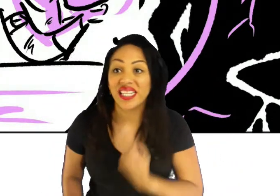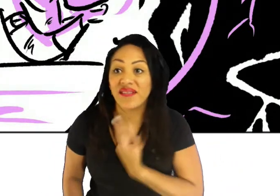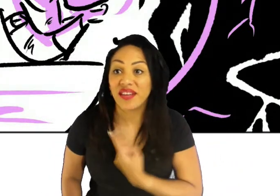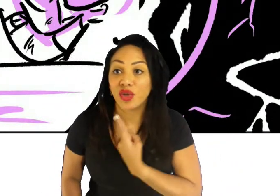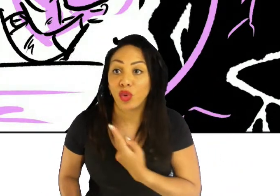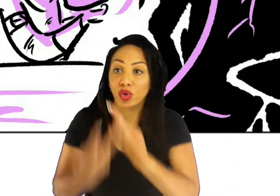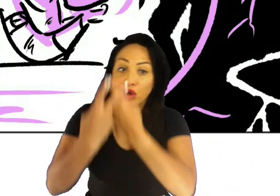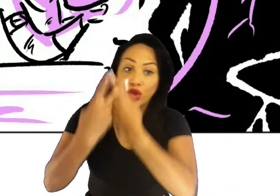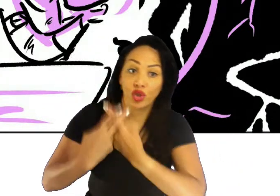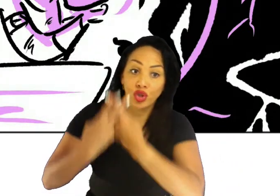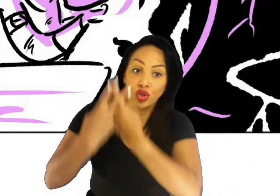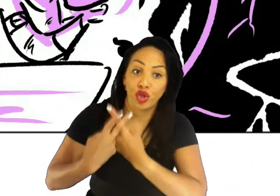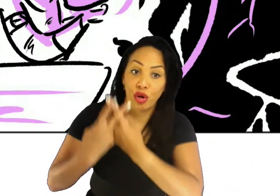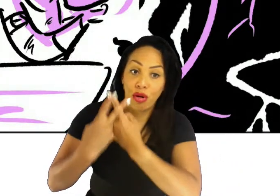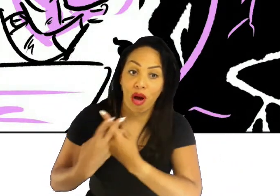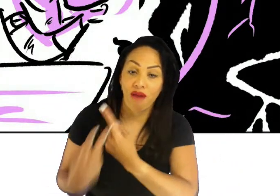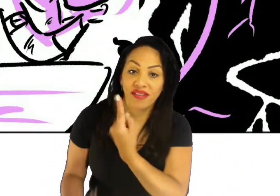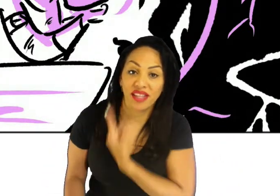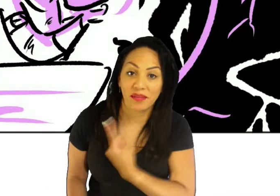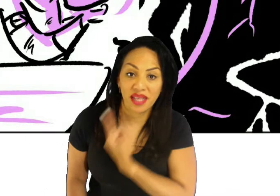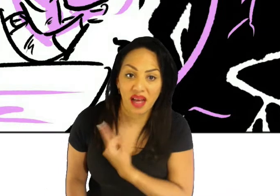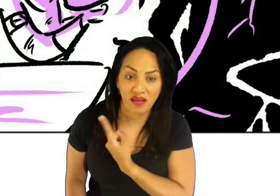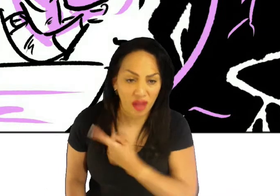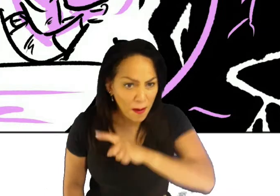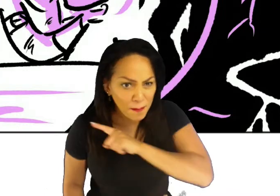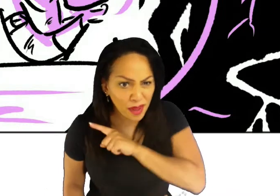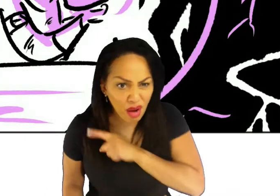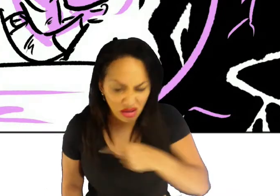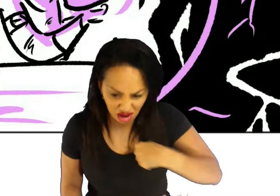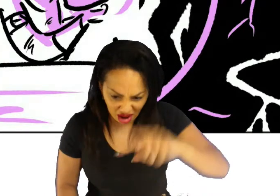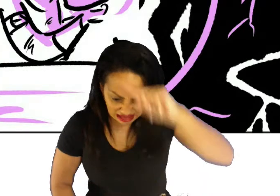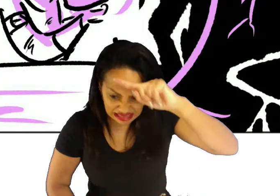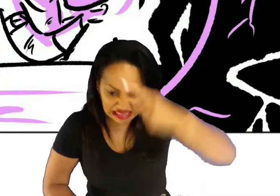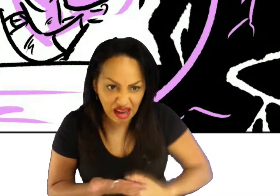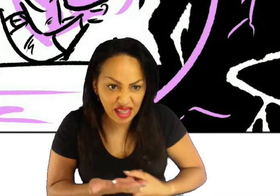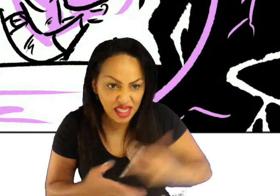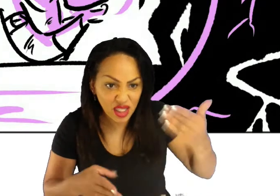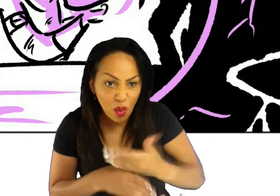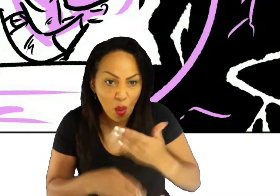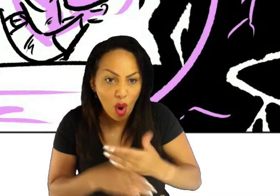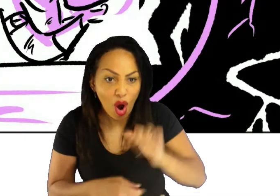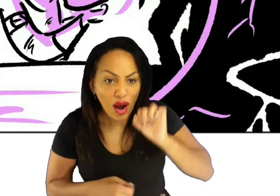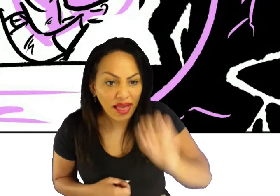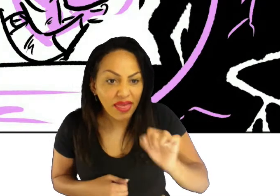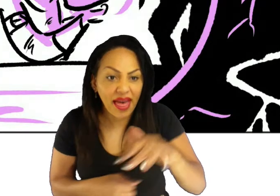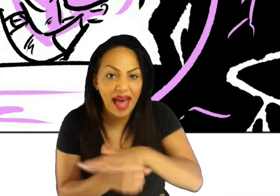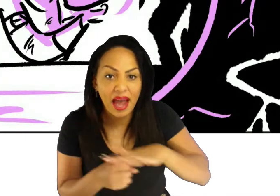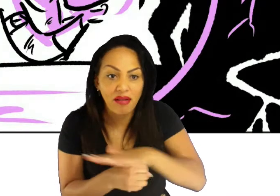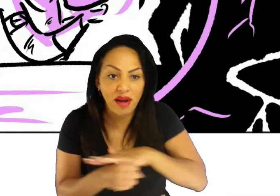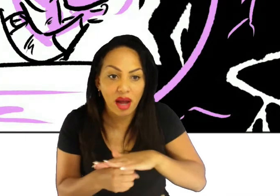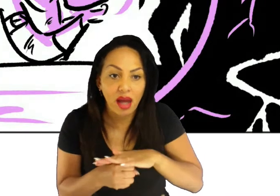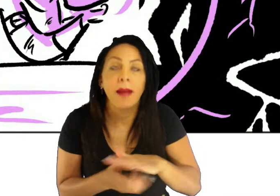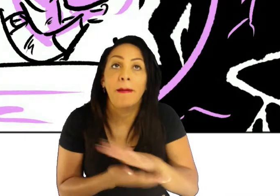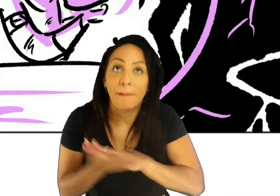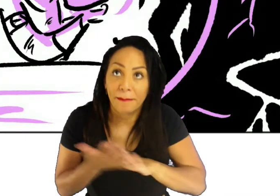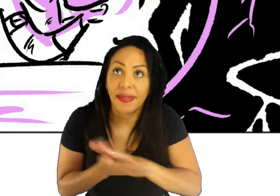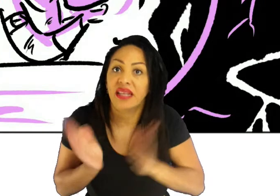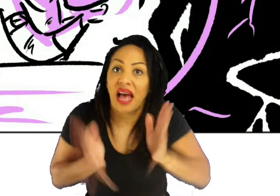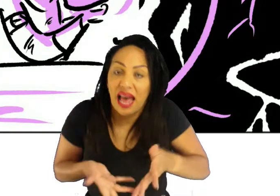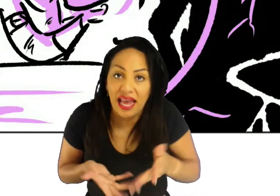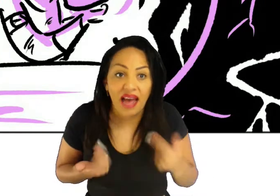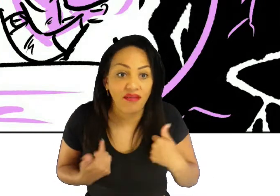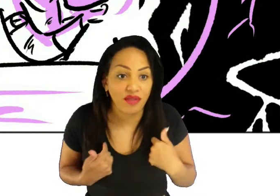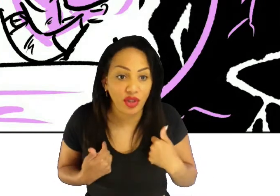chose to be a part of that. They have to face the consequences. Give them the tools, give them the quest, and send them on